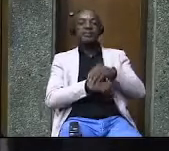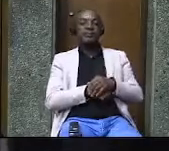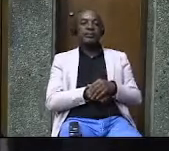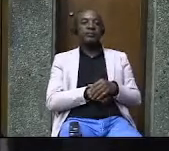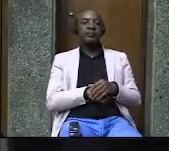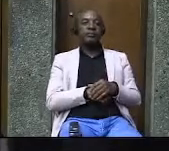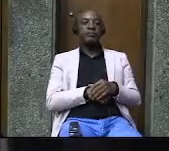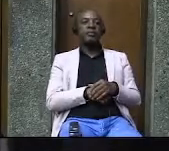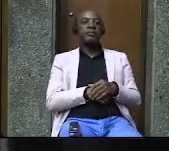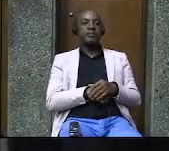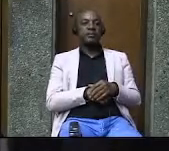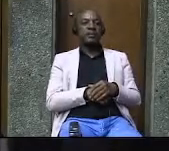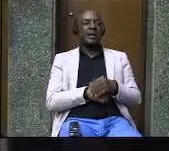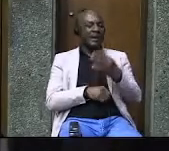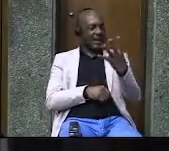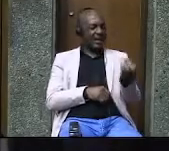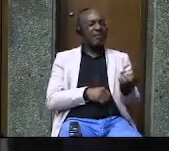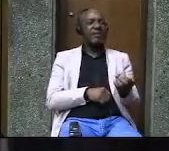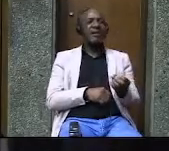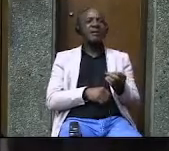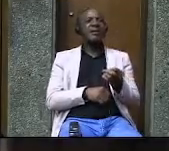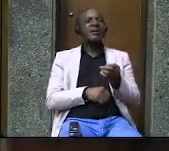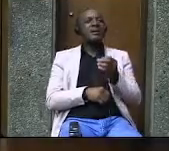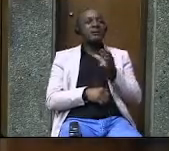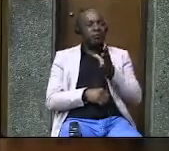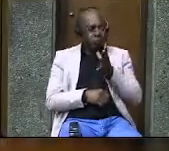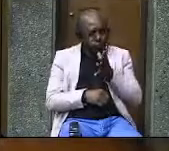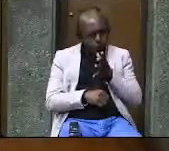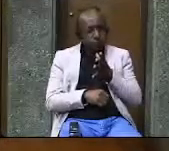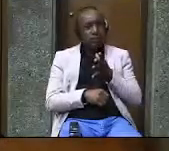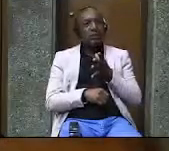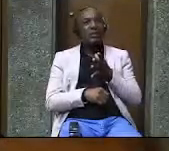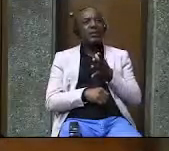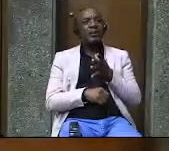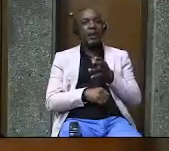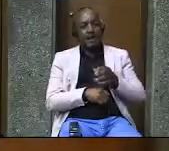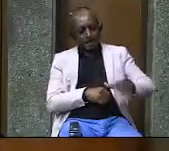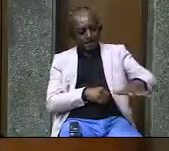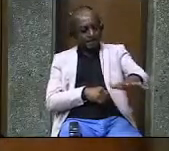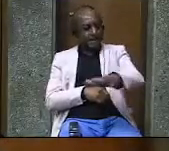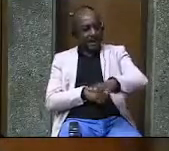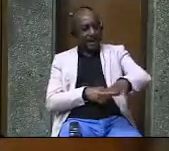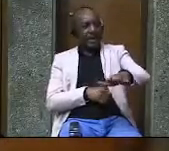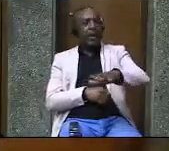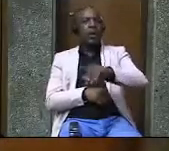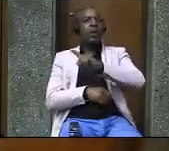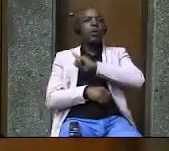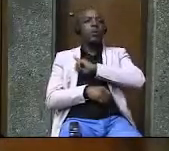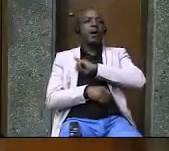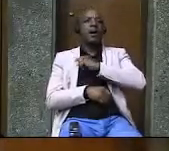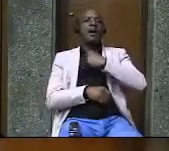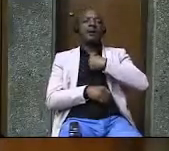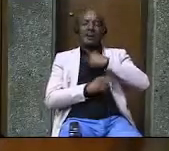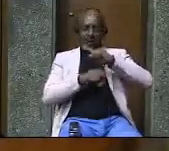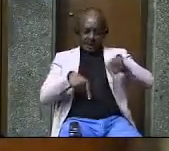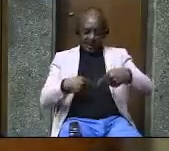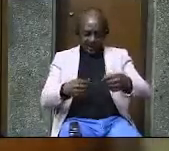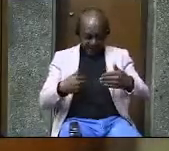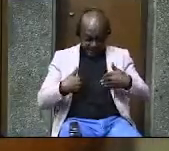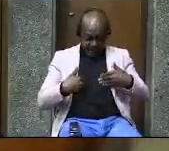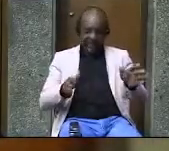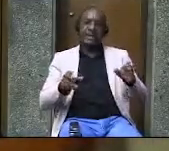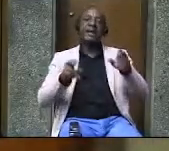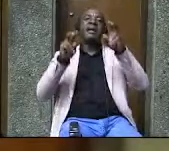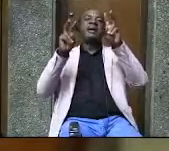of hectares that is in the state's hands. Why don't we start dealing with the land that is